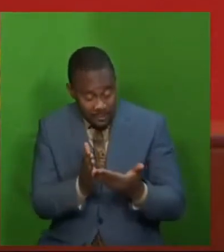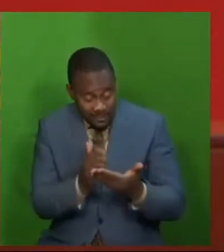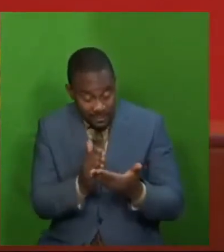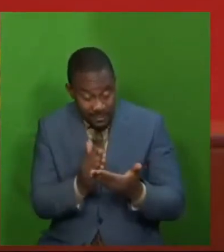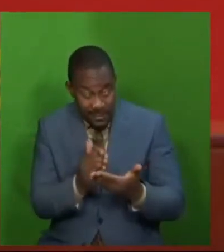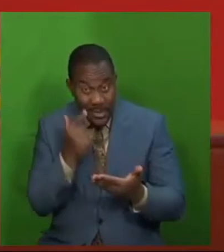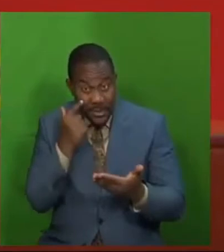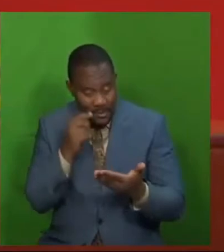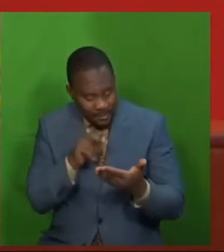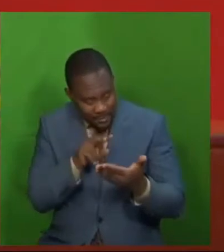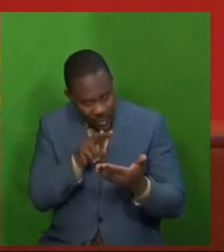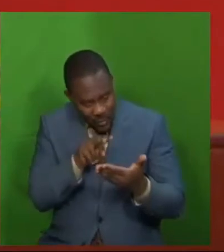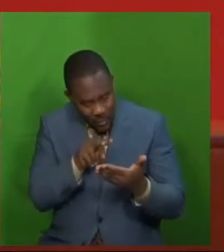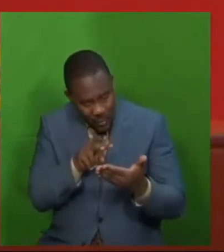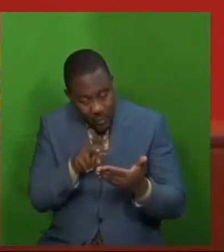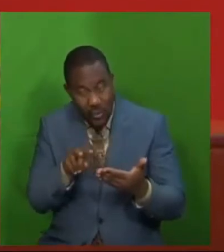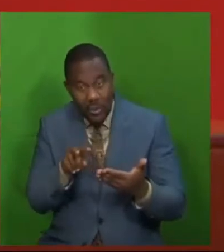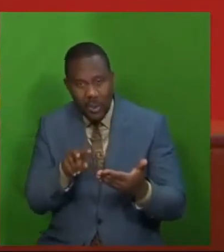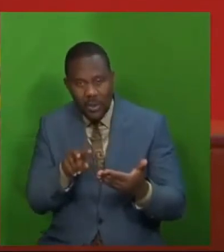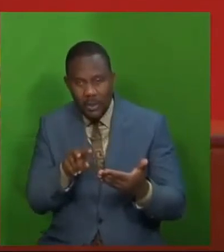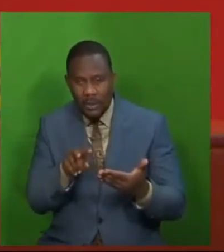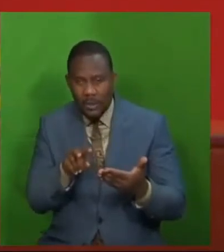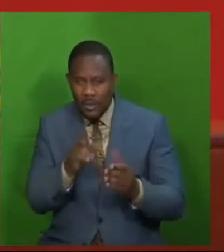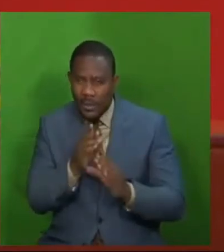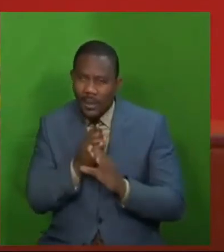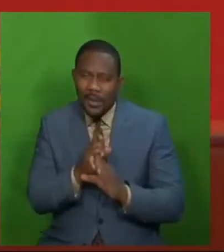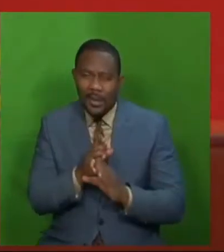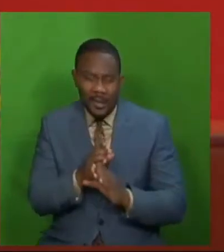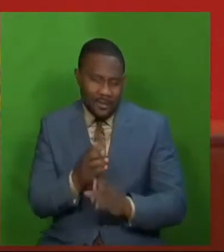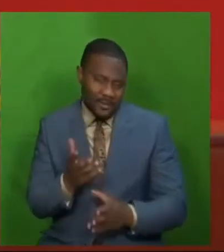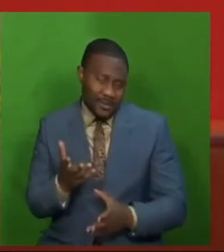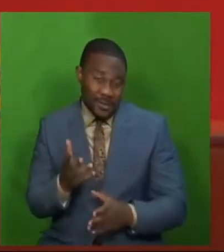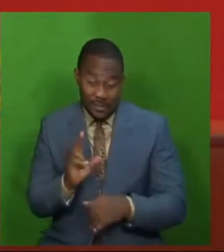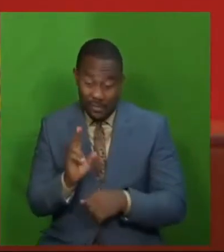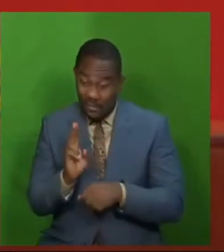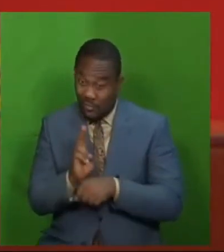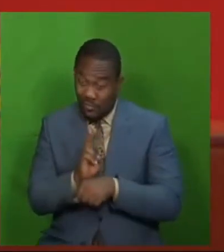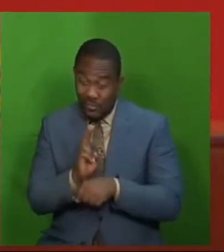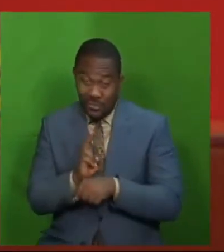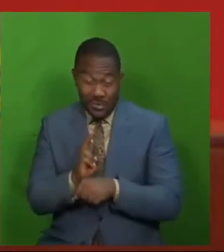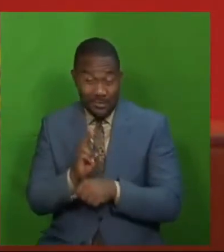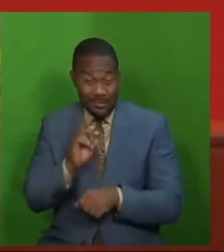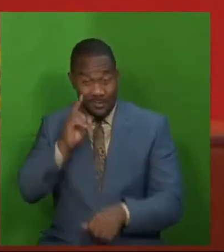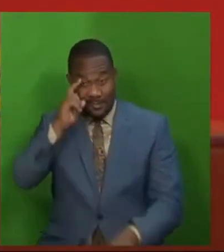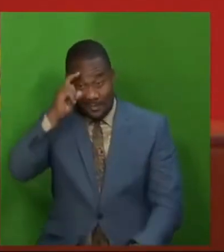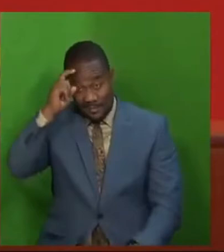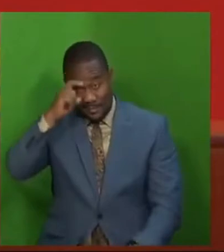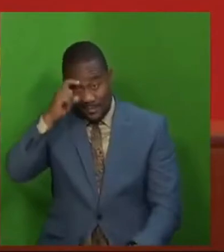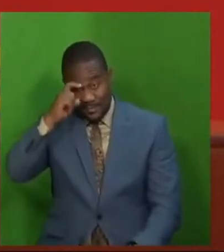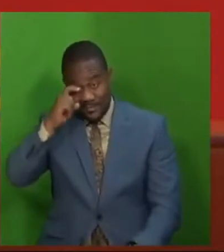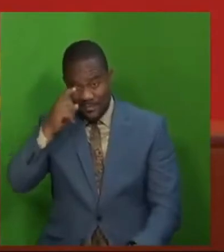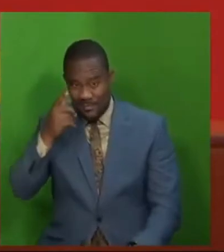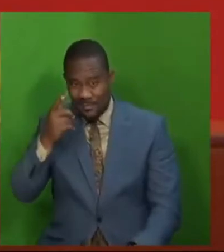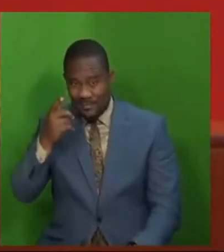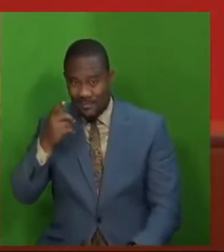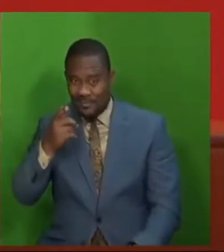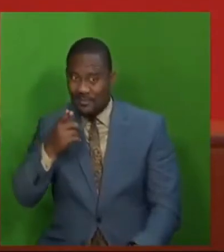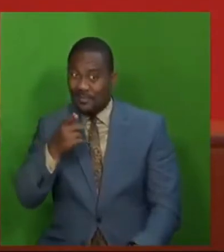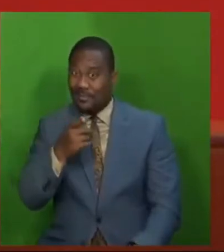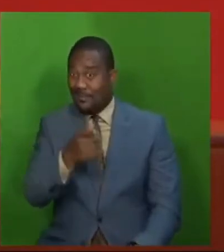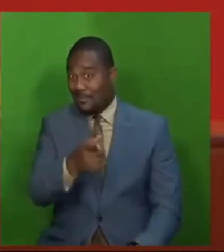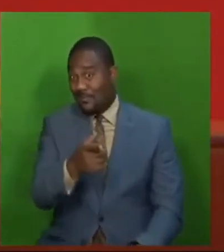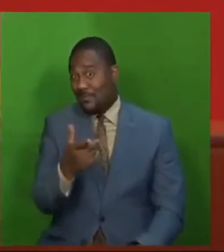to appreciate them and apply them accordingly. What she did is just to disagree